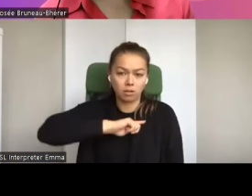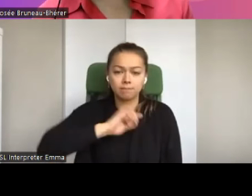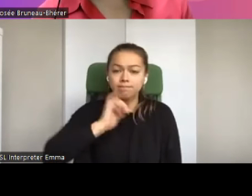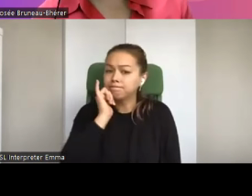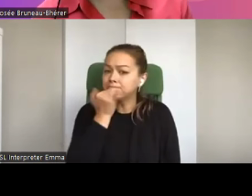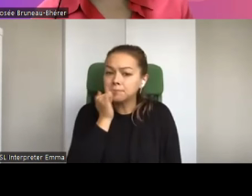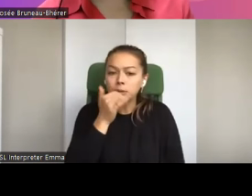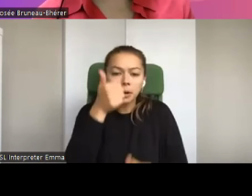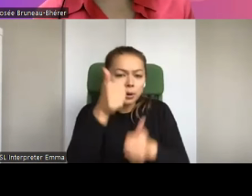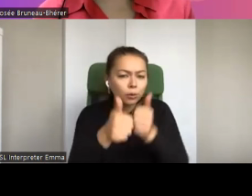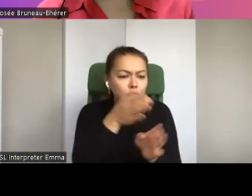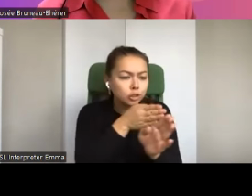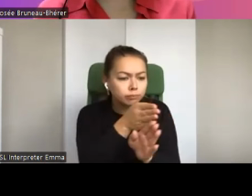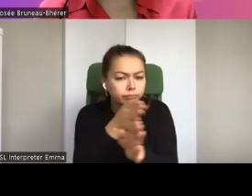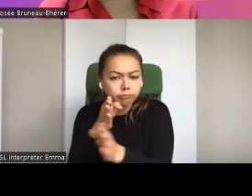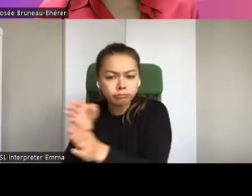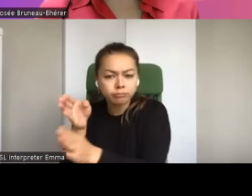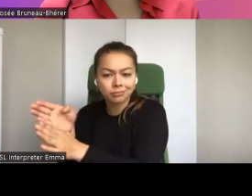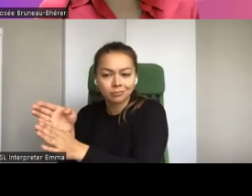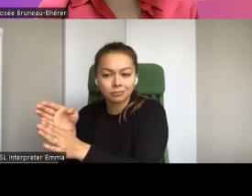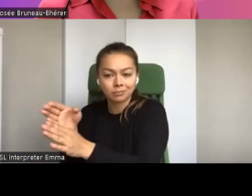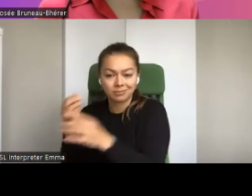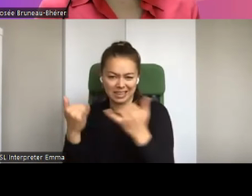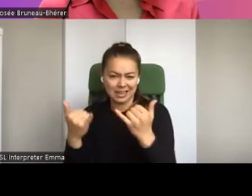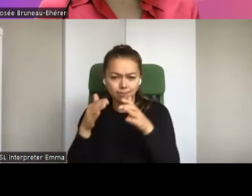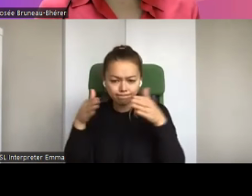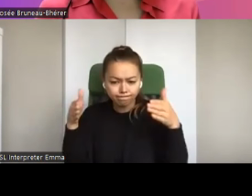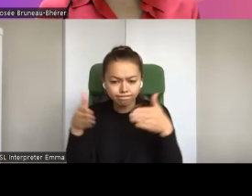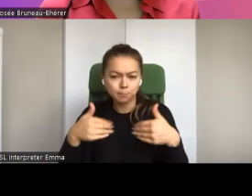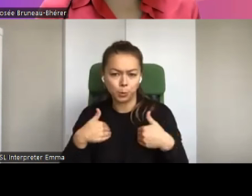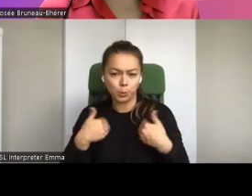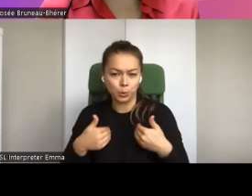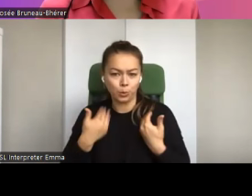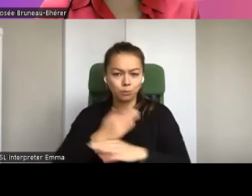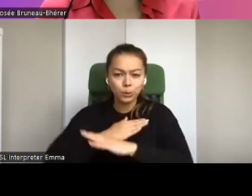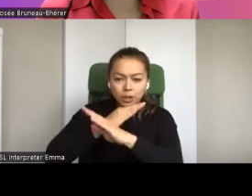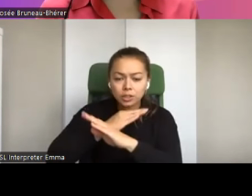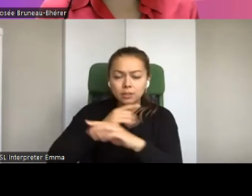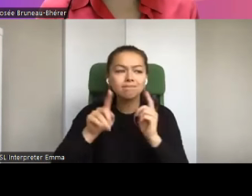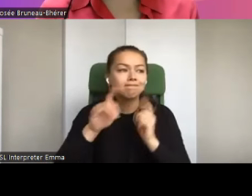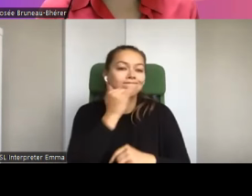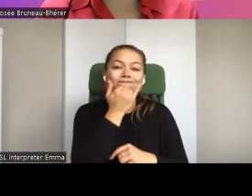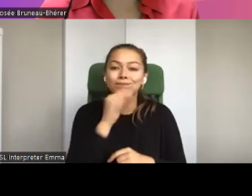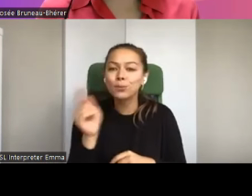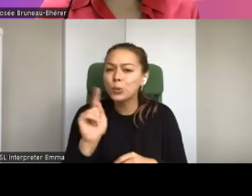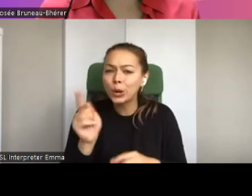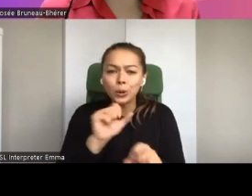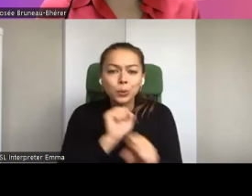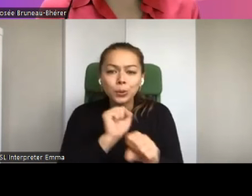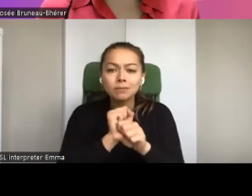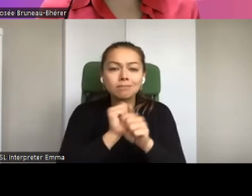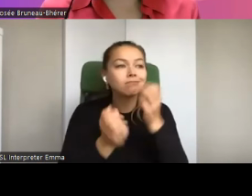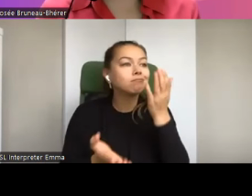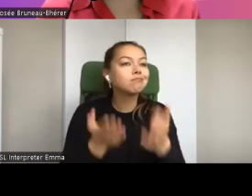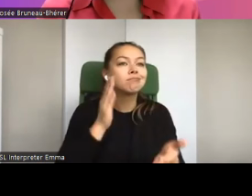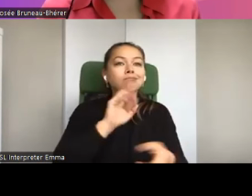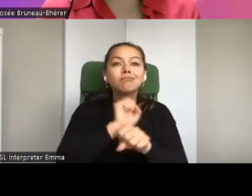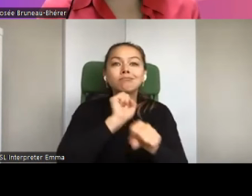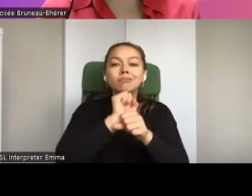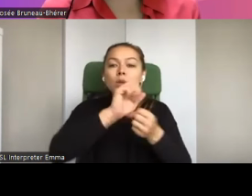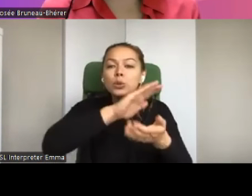We're going to concentrate on youth protection here, but no matter where you work, maybe you work in a school, for instance, if